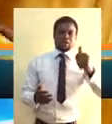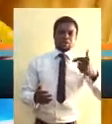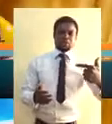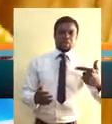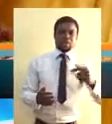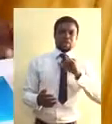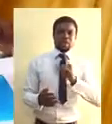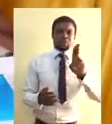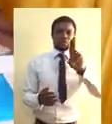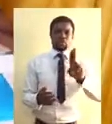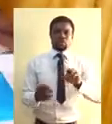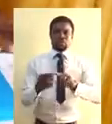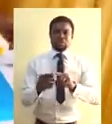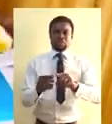the